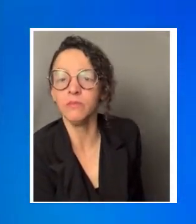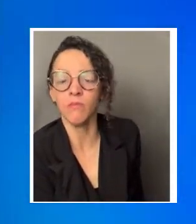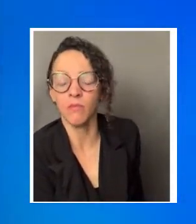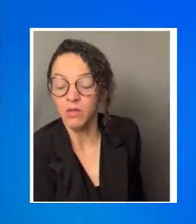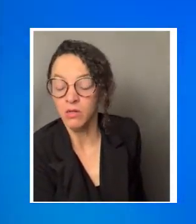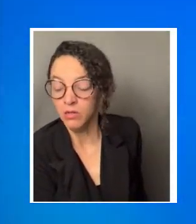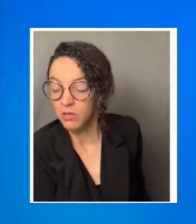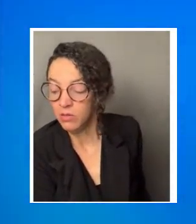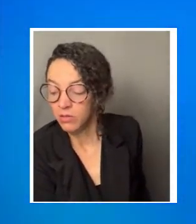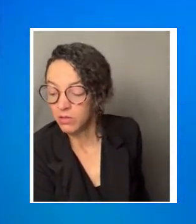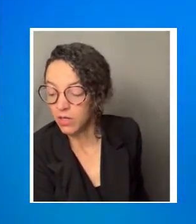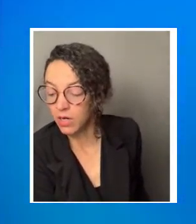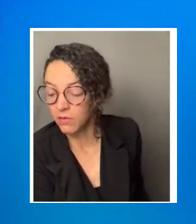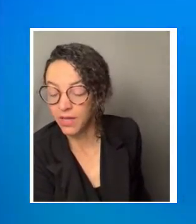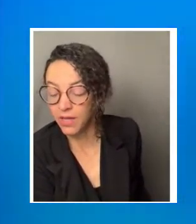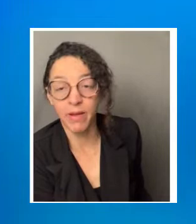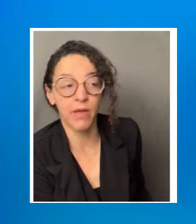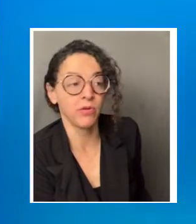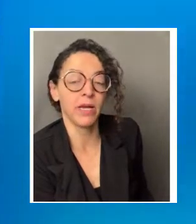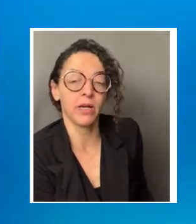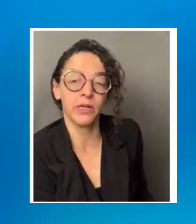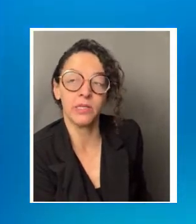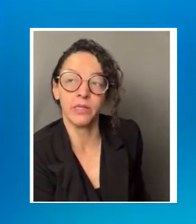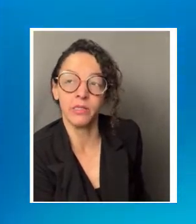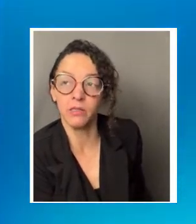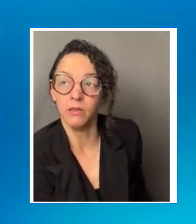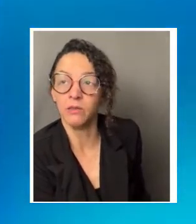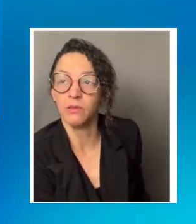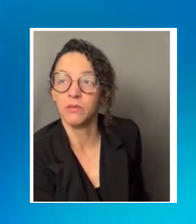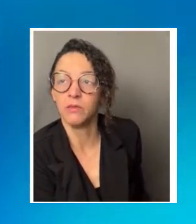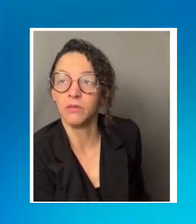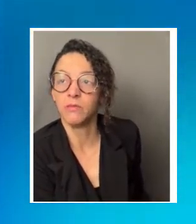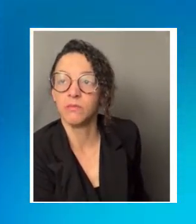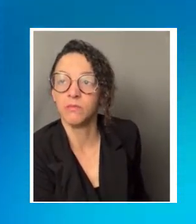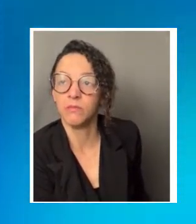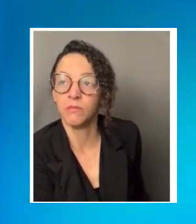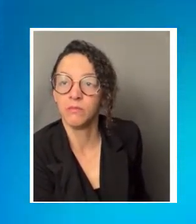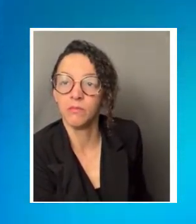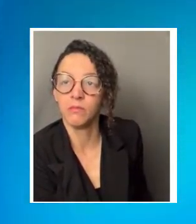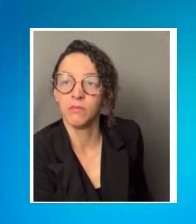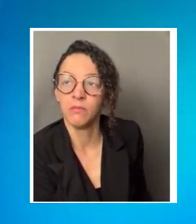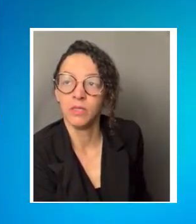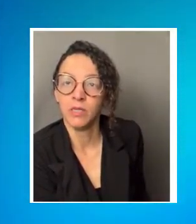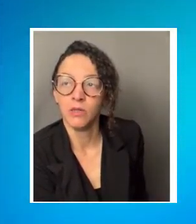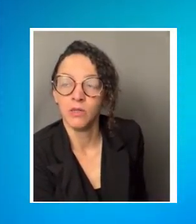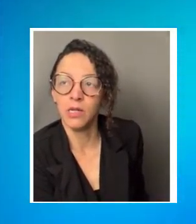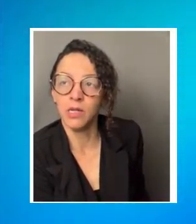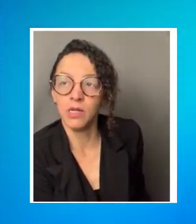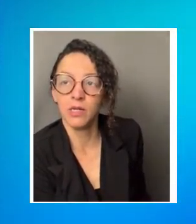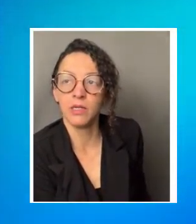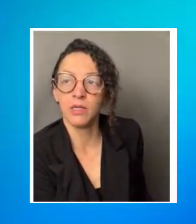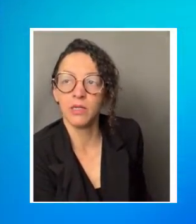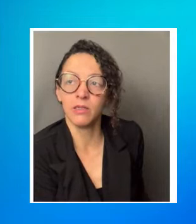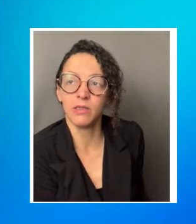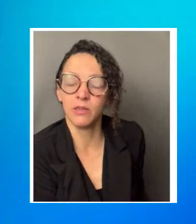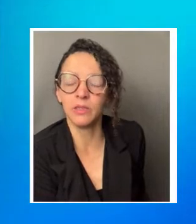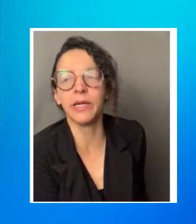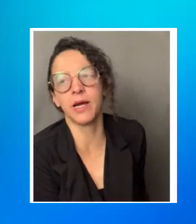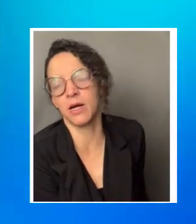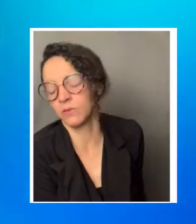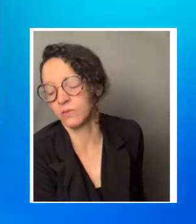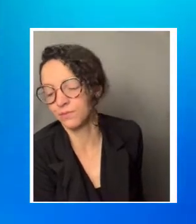Then the responses will be captured there. That is correct. I'm asking just, do I need to count them in the chat